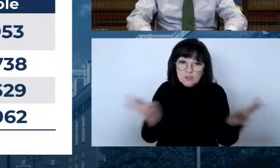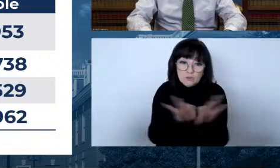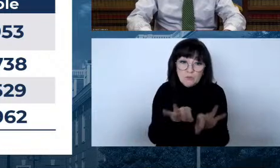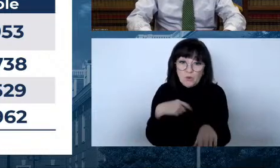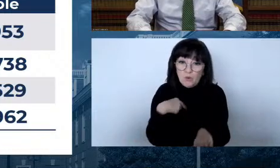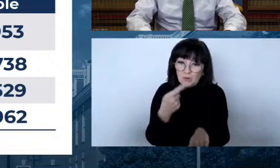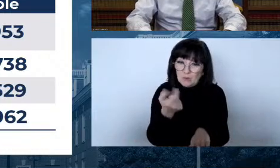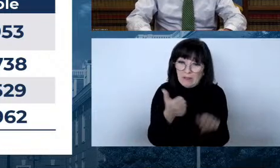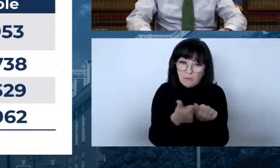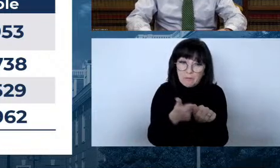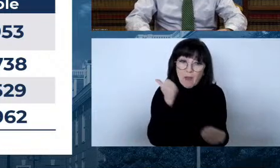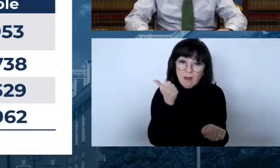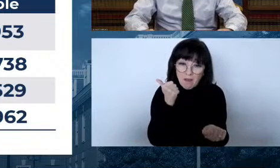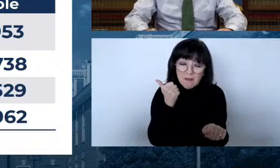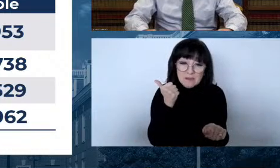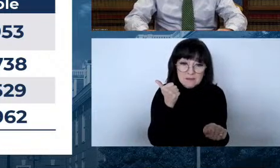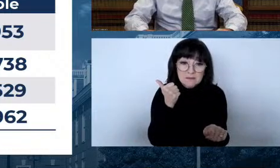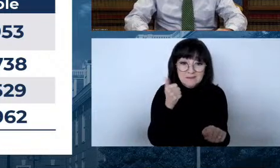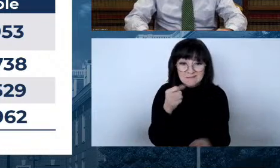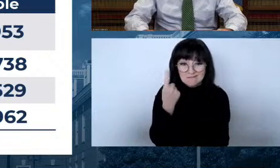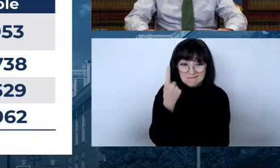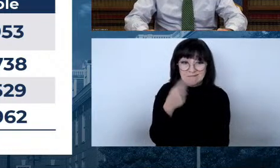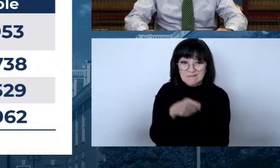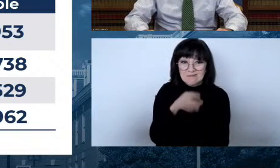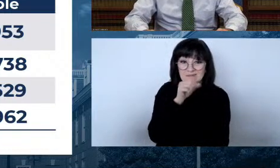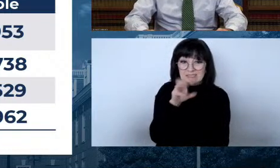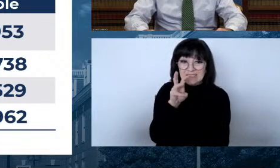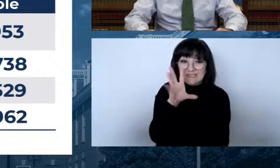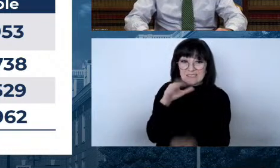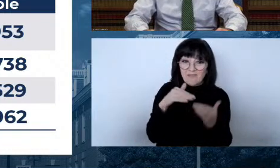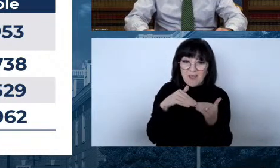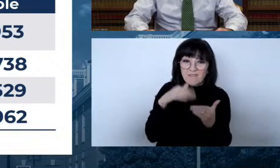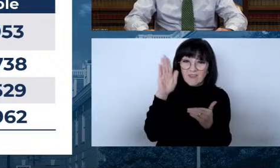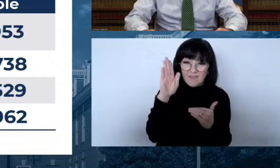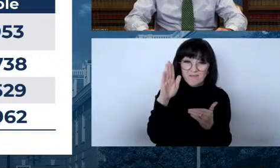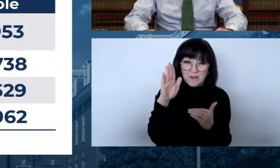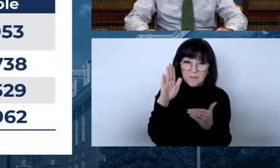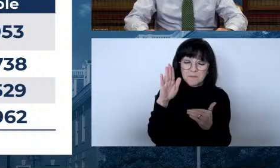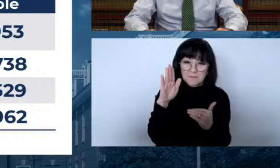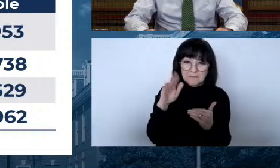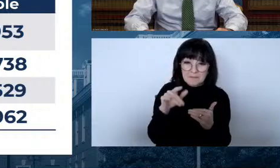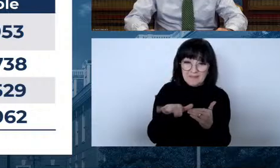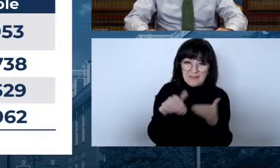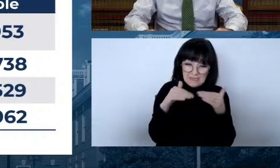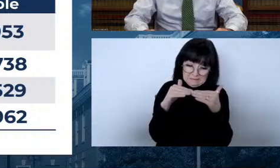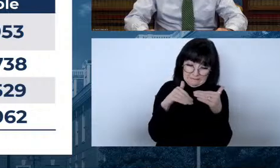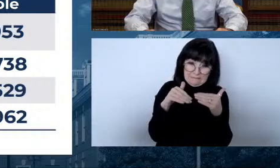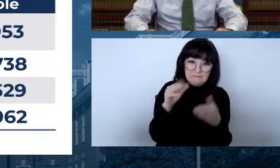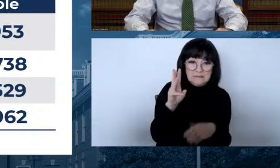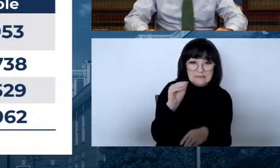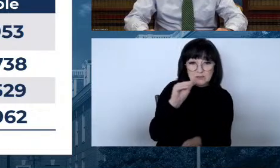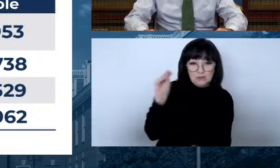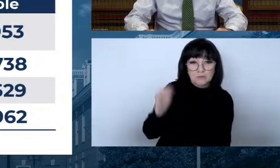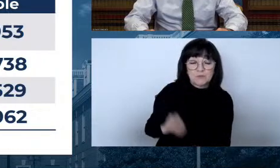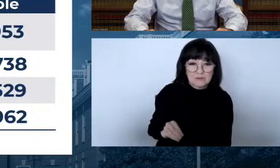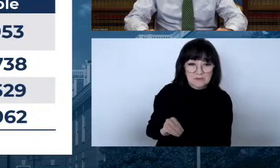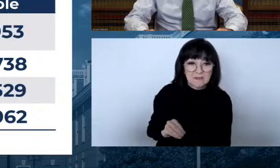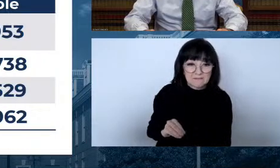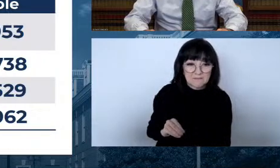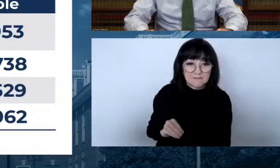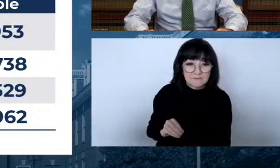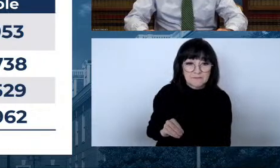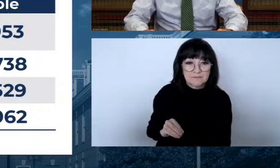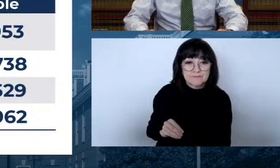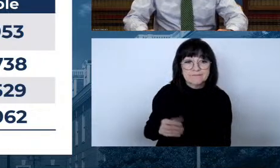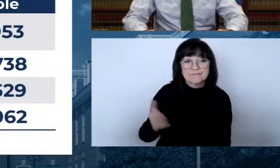with our 65 and older population, which is just there below 60%, and then it